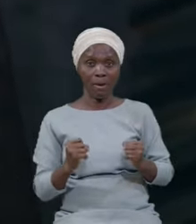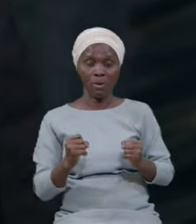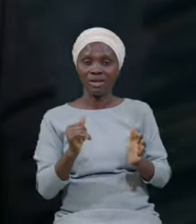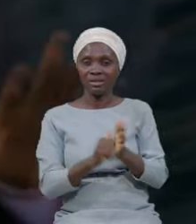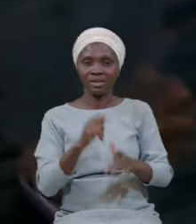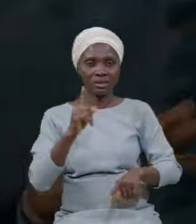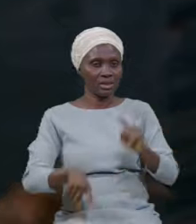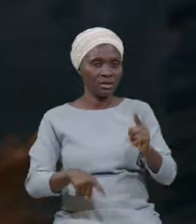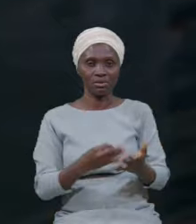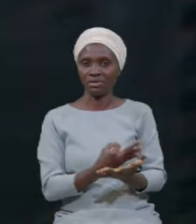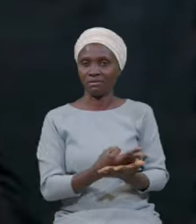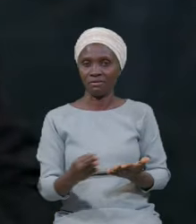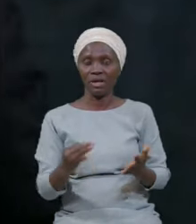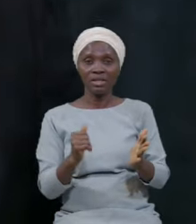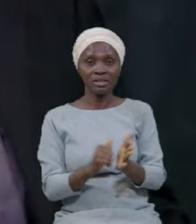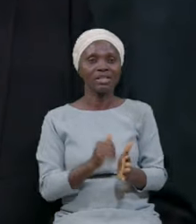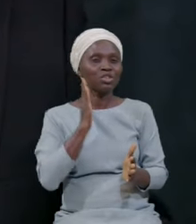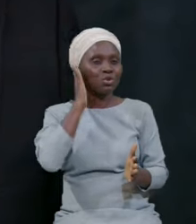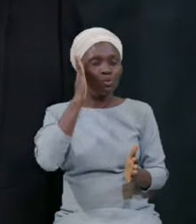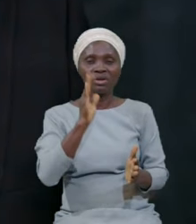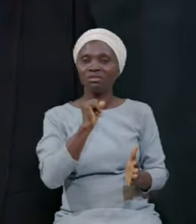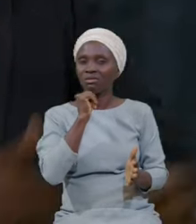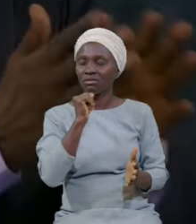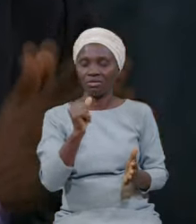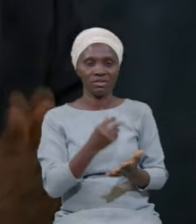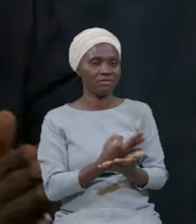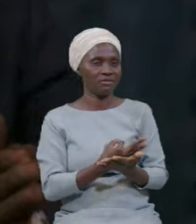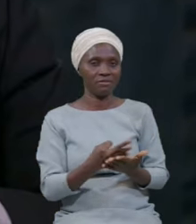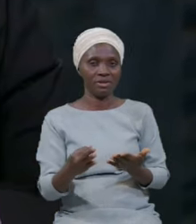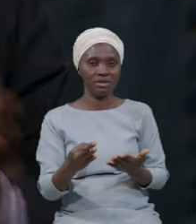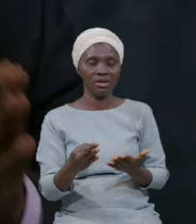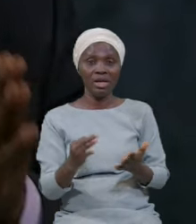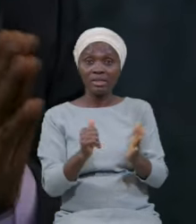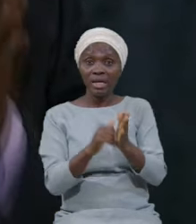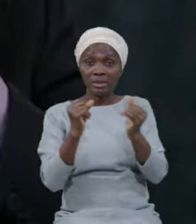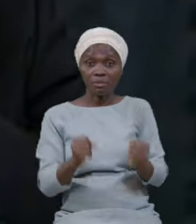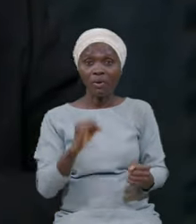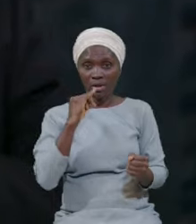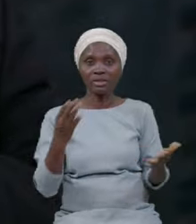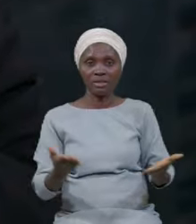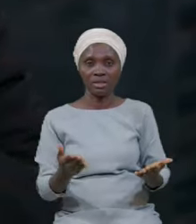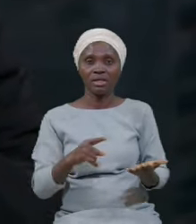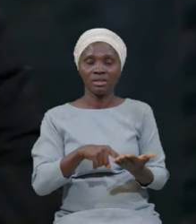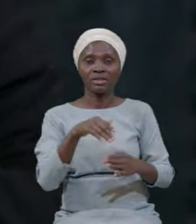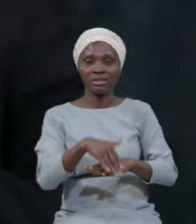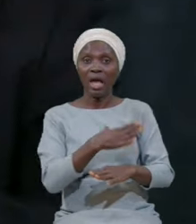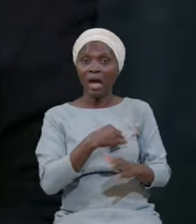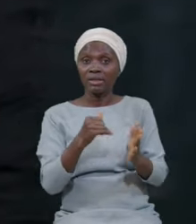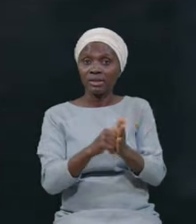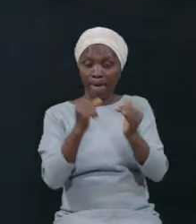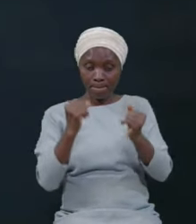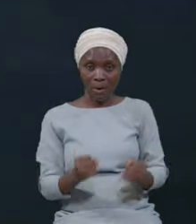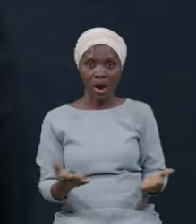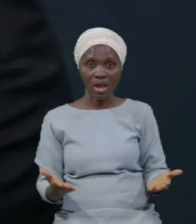not fail. And that power is here tonight. And the power is here tonight for you. For